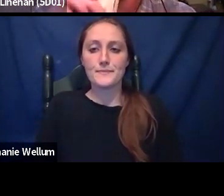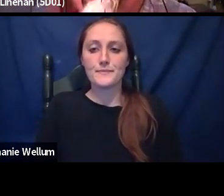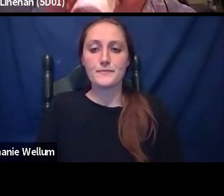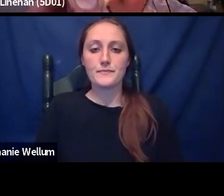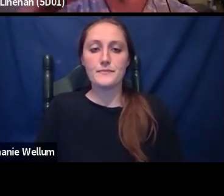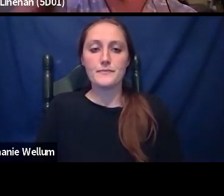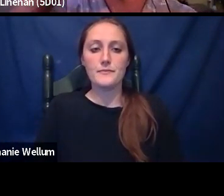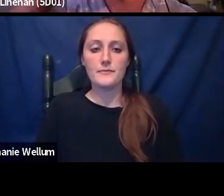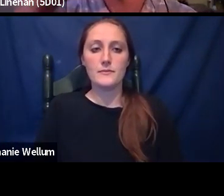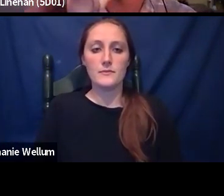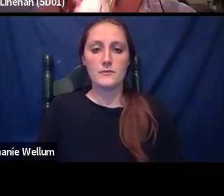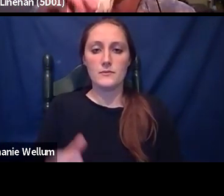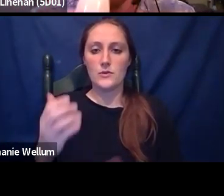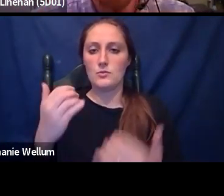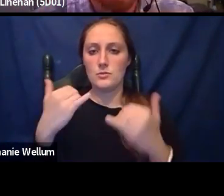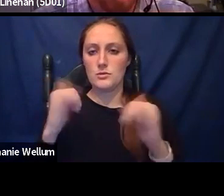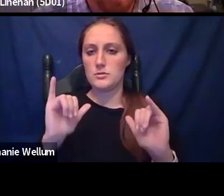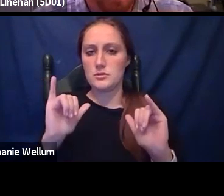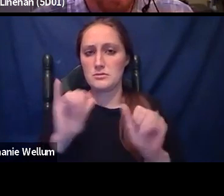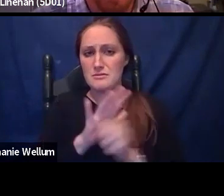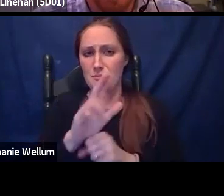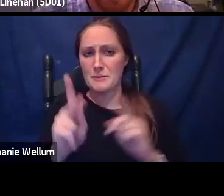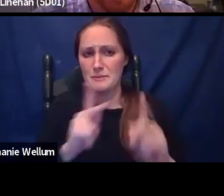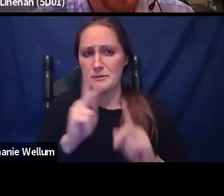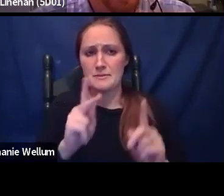Commissioners, do we still have a quorum? I don't see Commissioner Black now. We